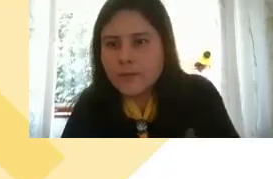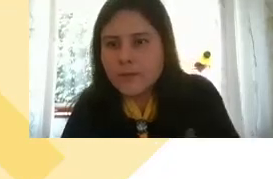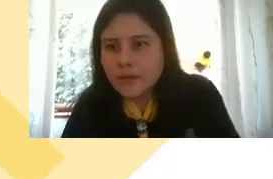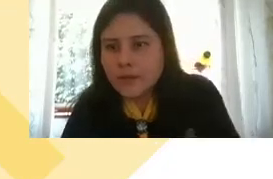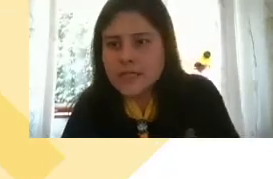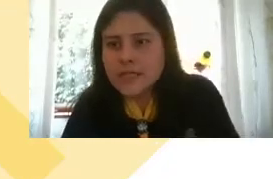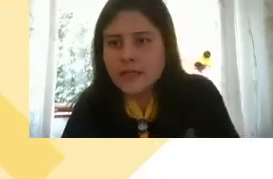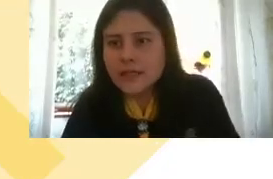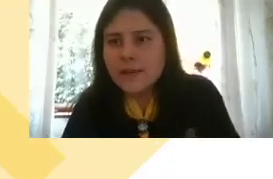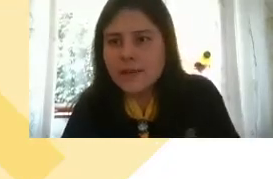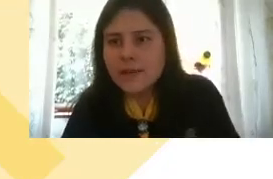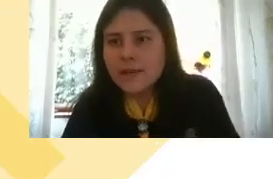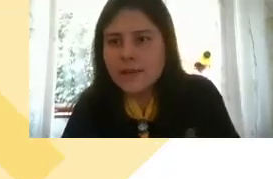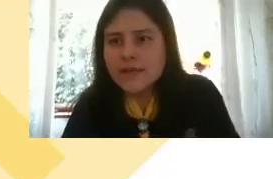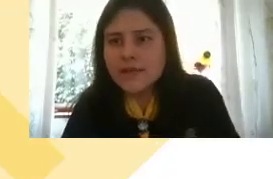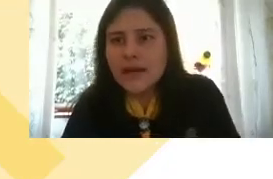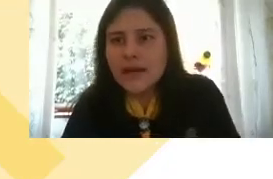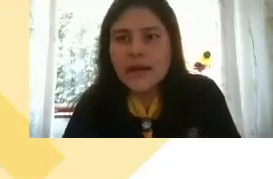The letters? Yeah.